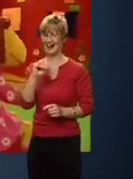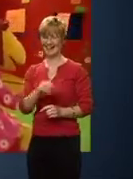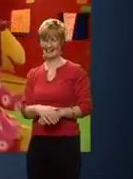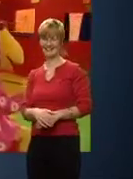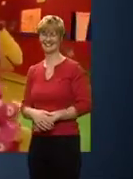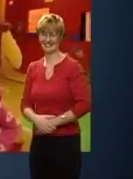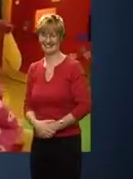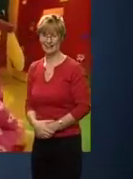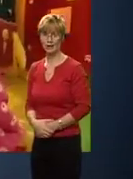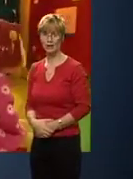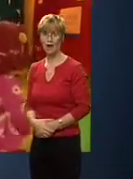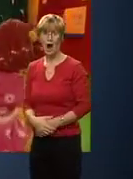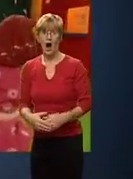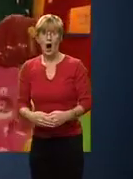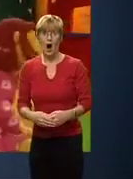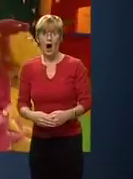my right.